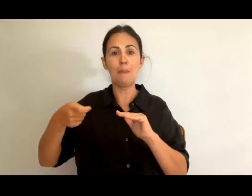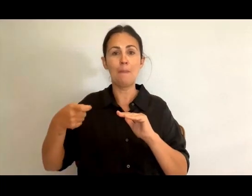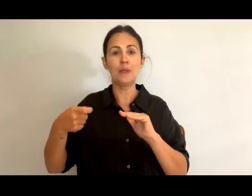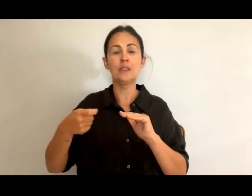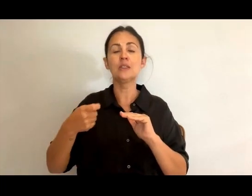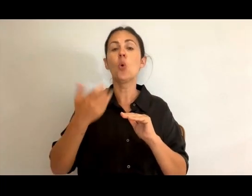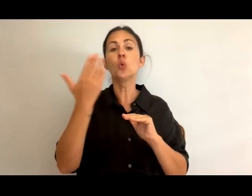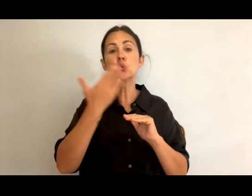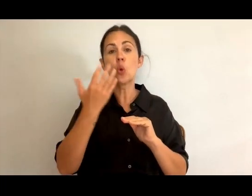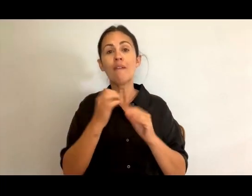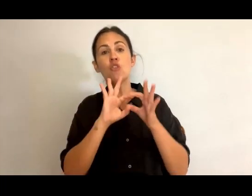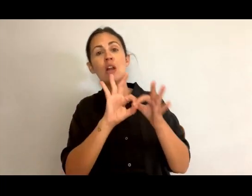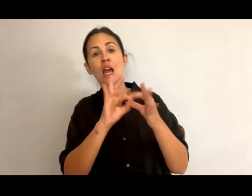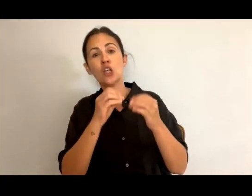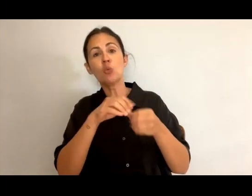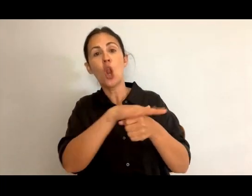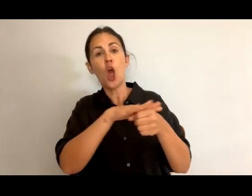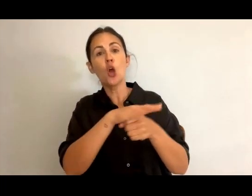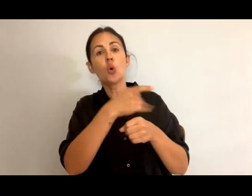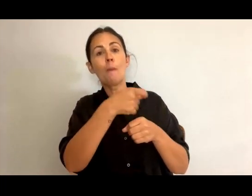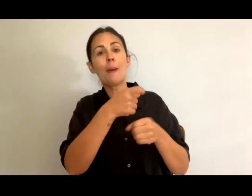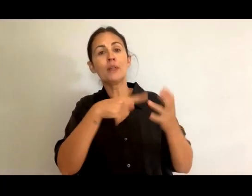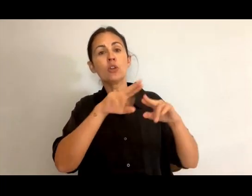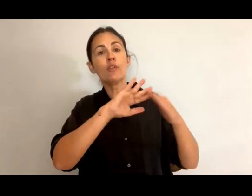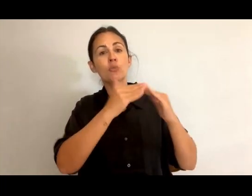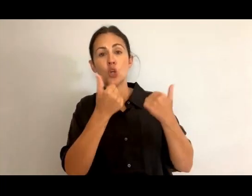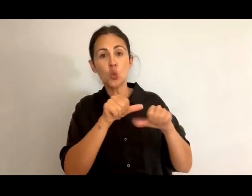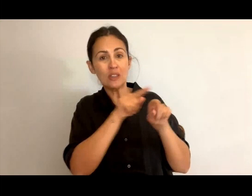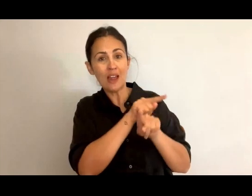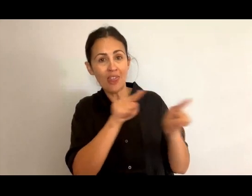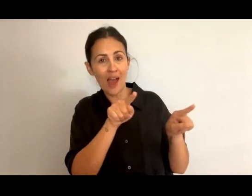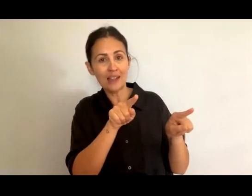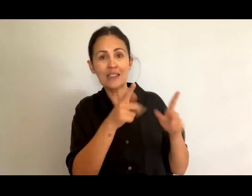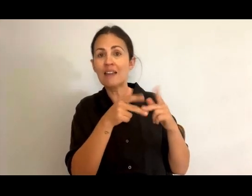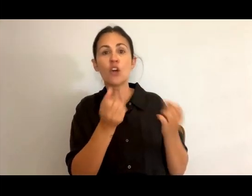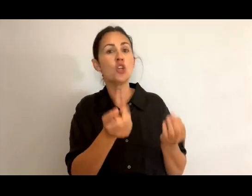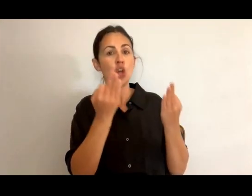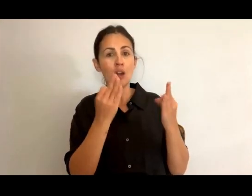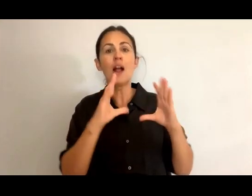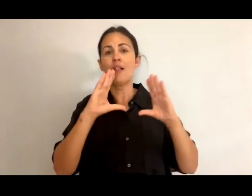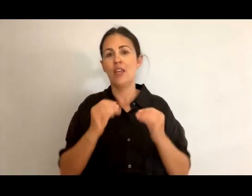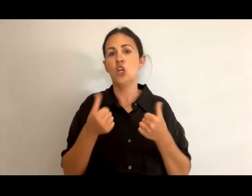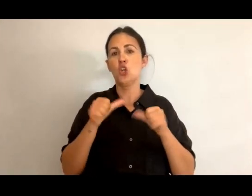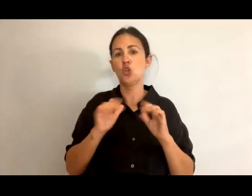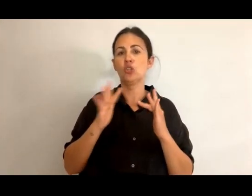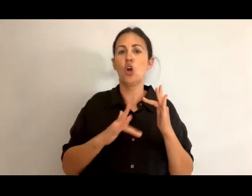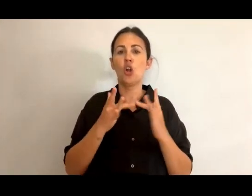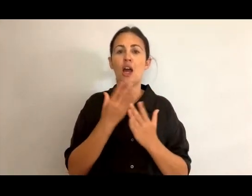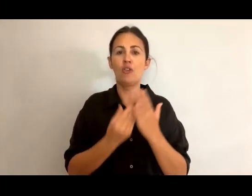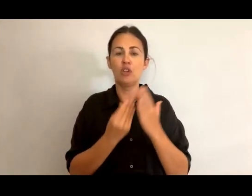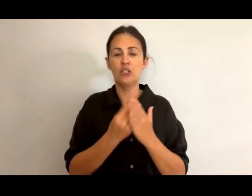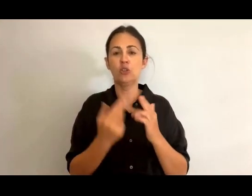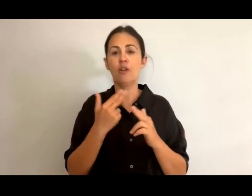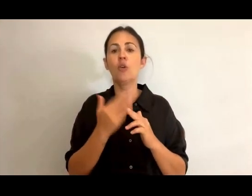it's complementary resources for teachers to help them develop their toolkit for approaching First Nations work. In